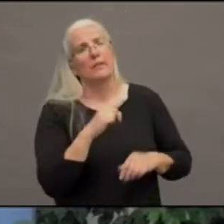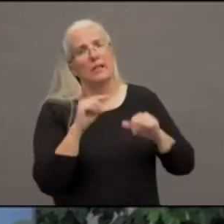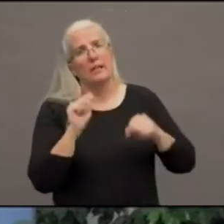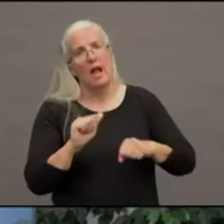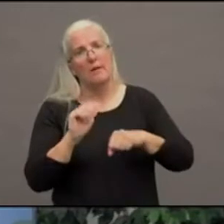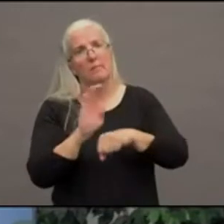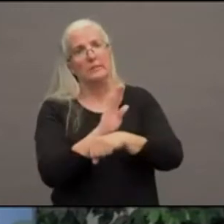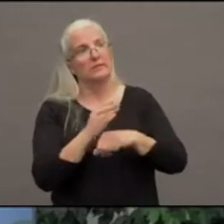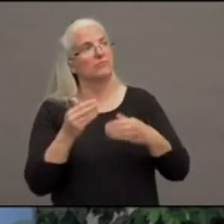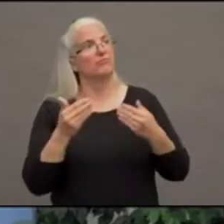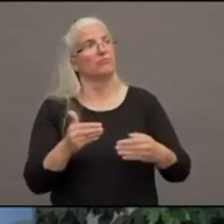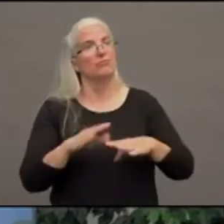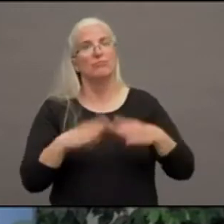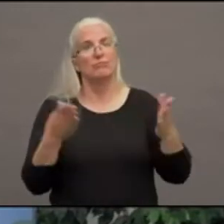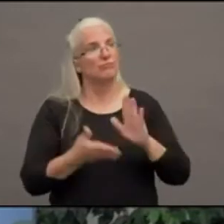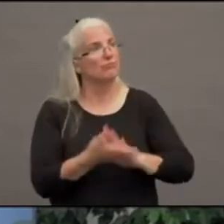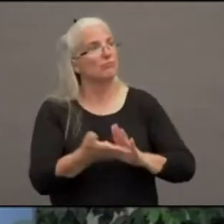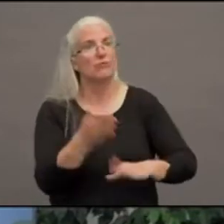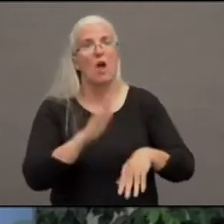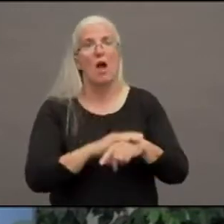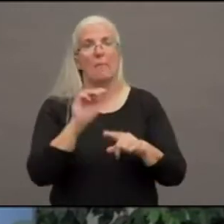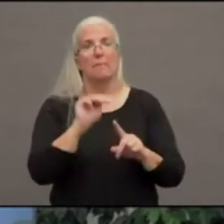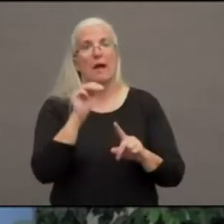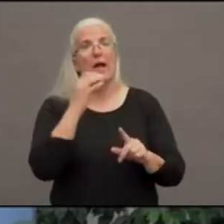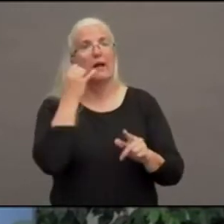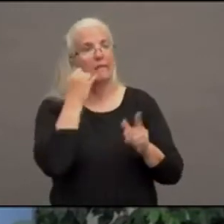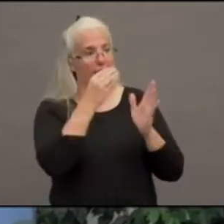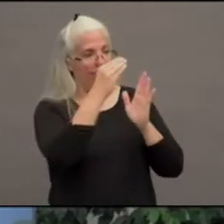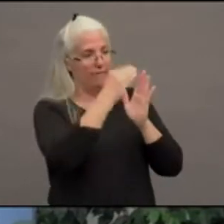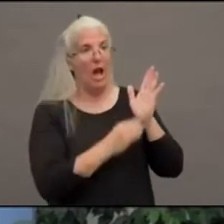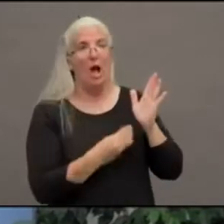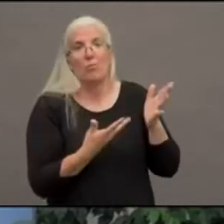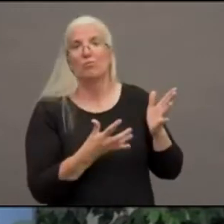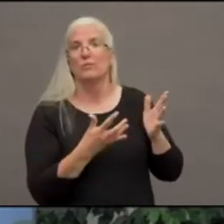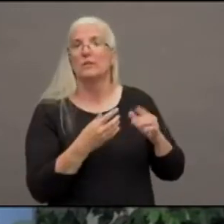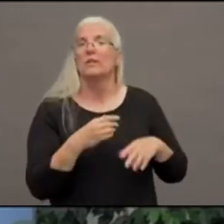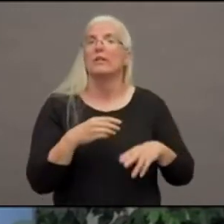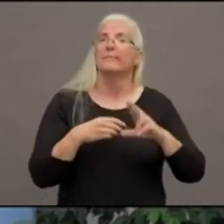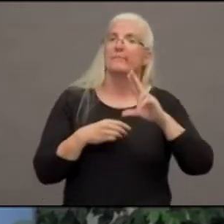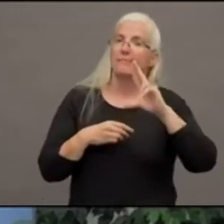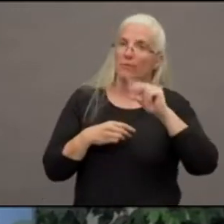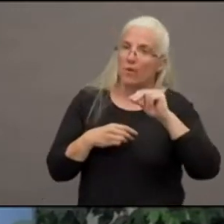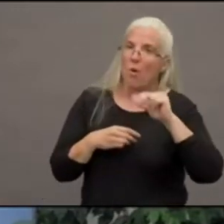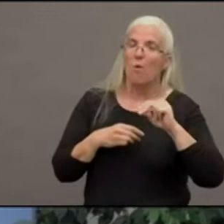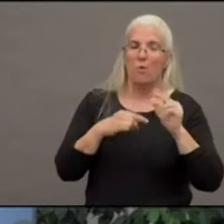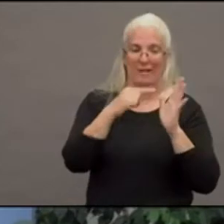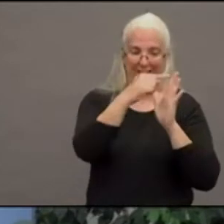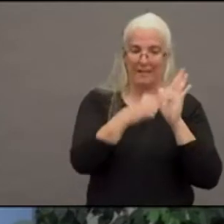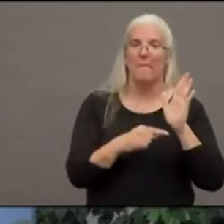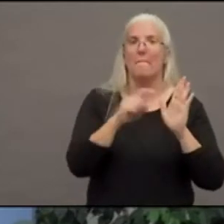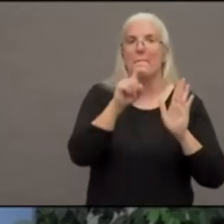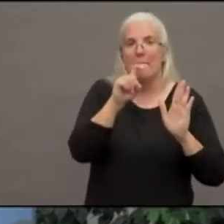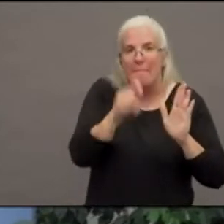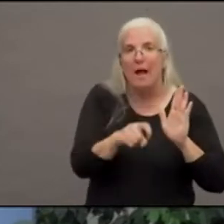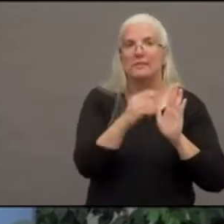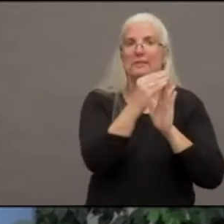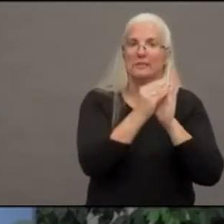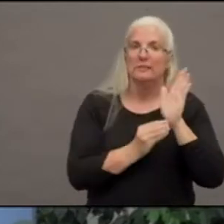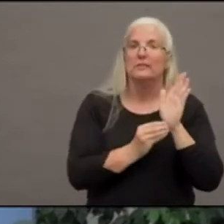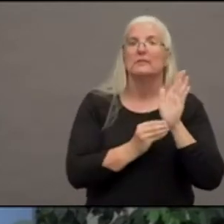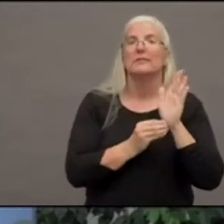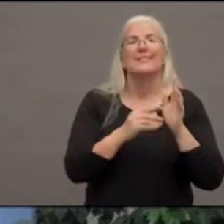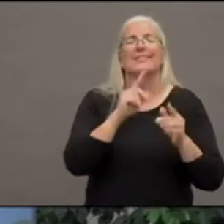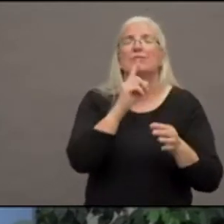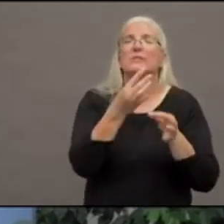they haven't done this? No. So this is a requirement. You need to have this very simple to fill out. Again,